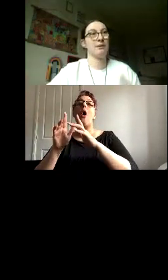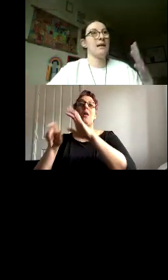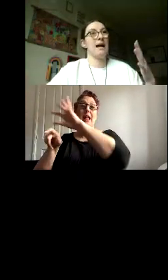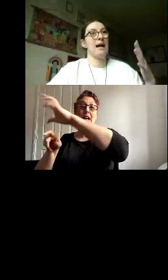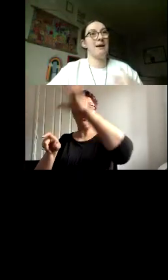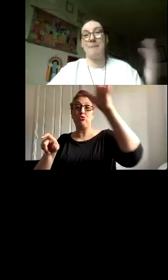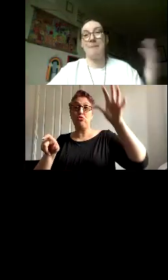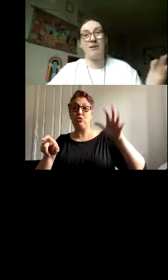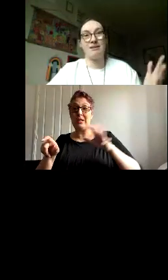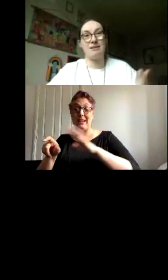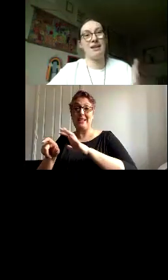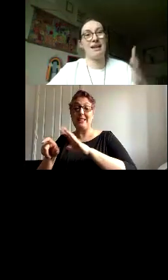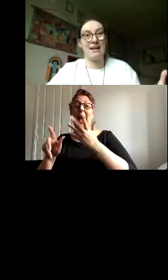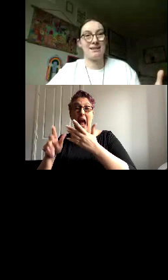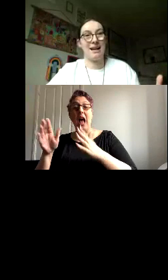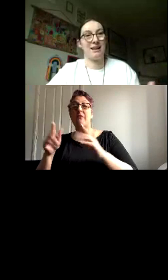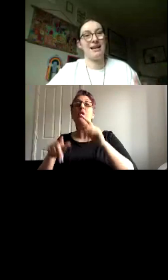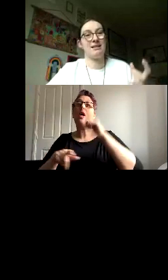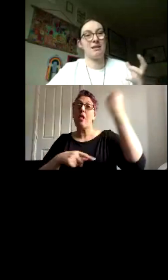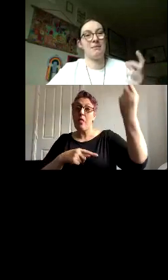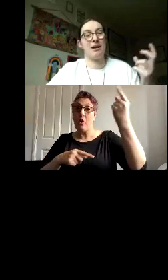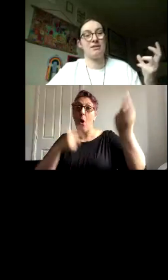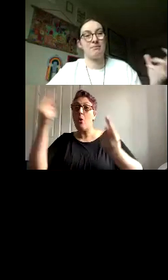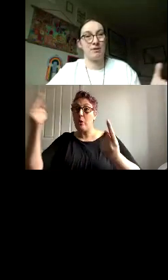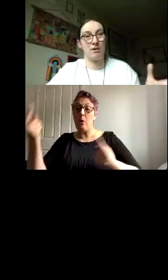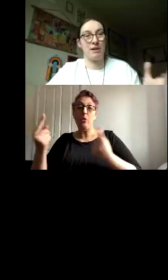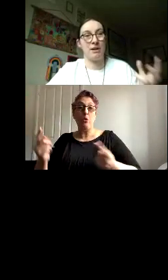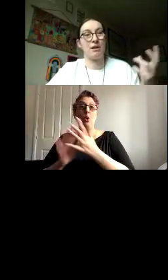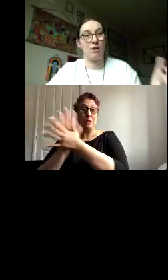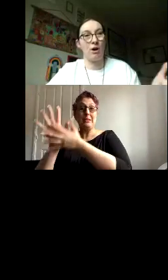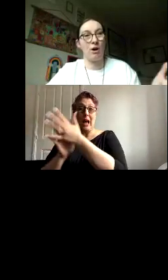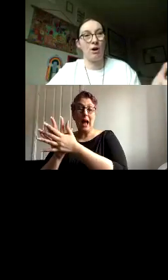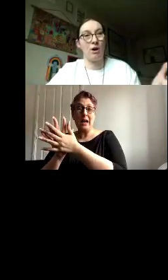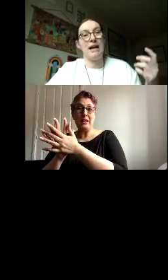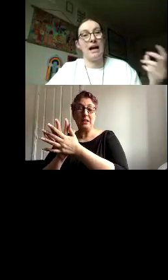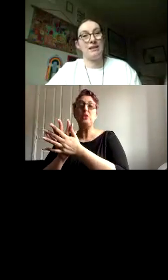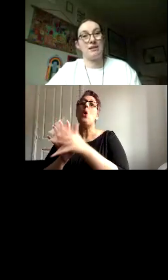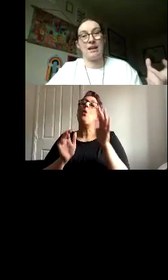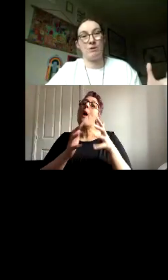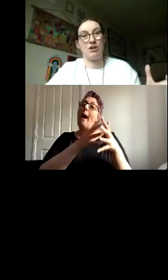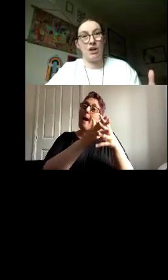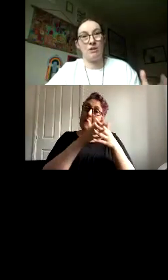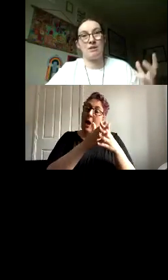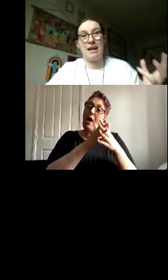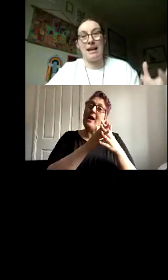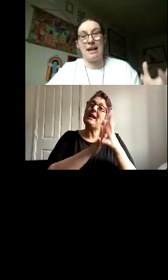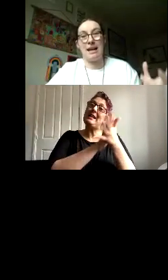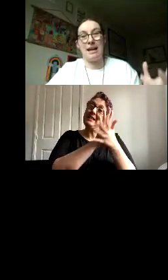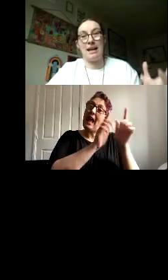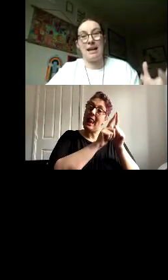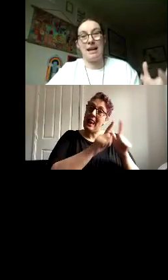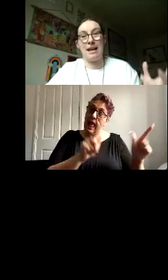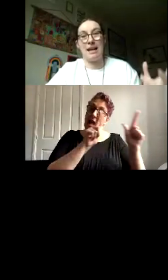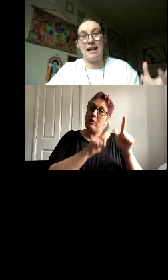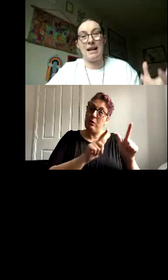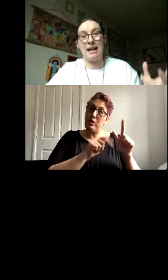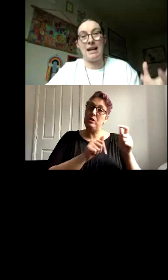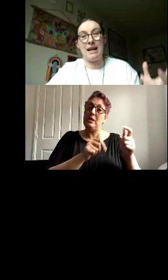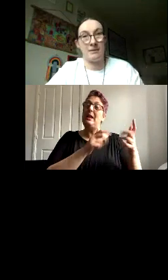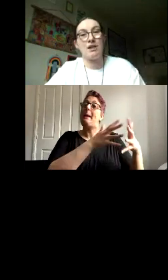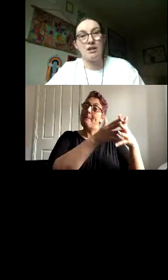example, American Sign Language is the most predominant and common sign language used in the